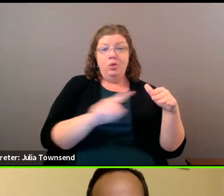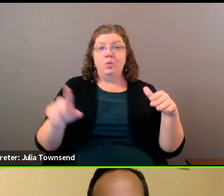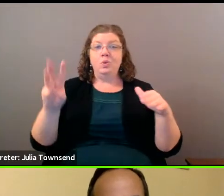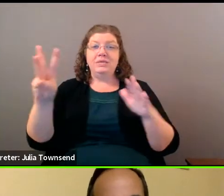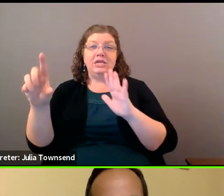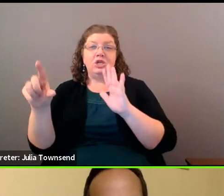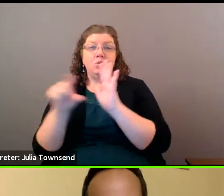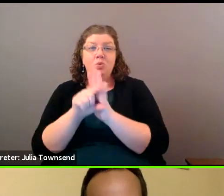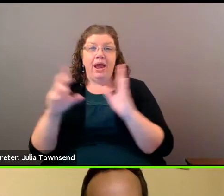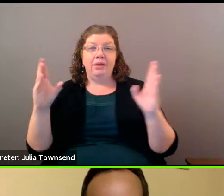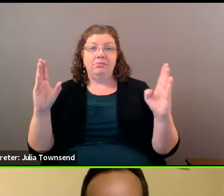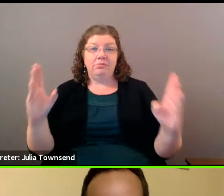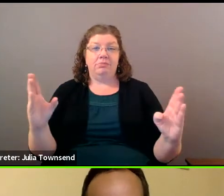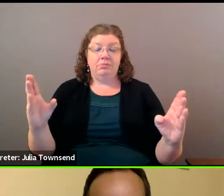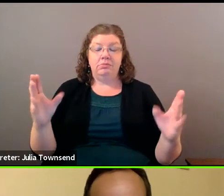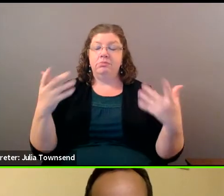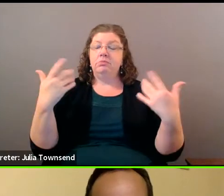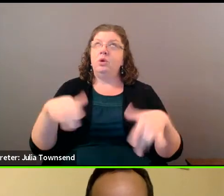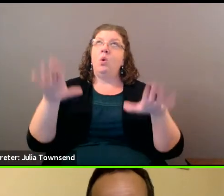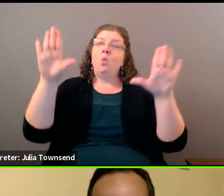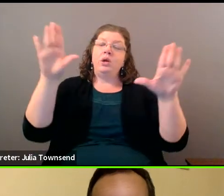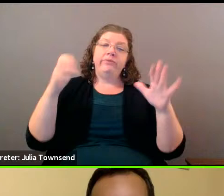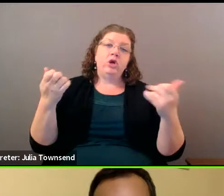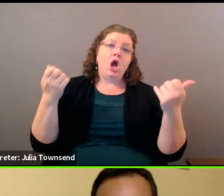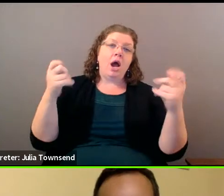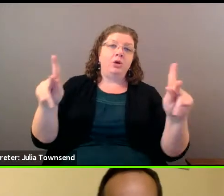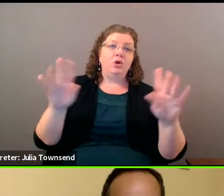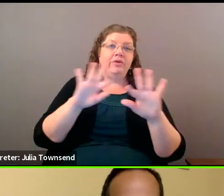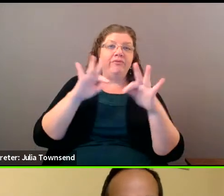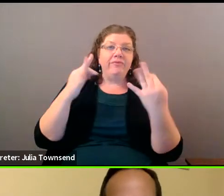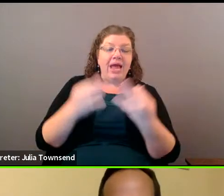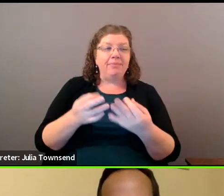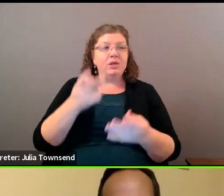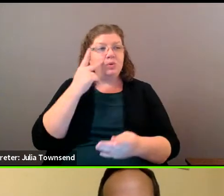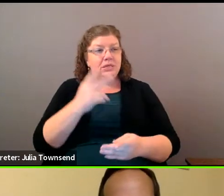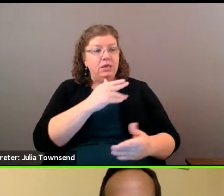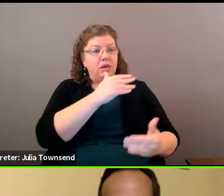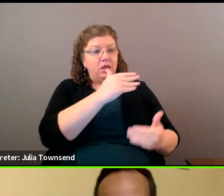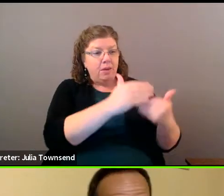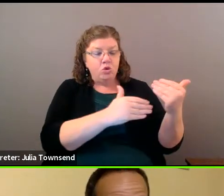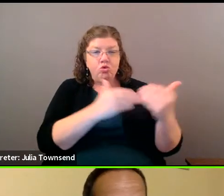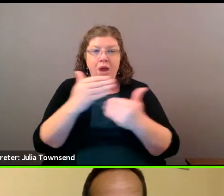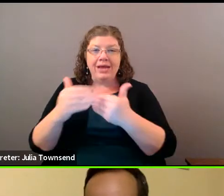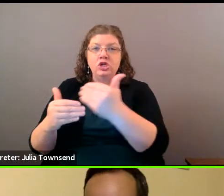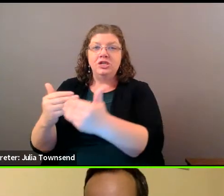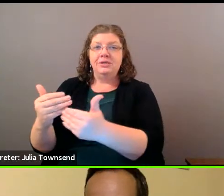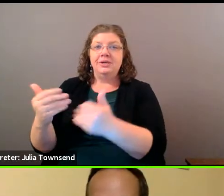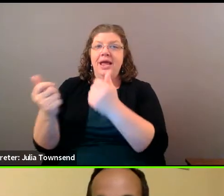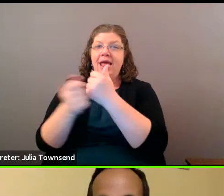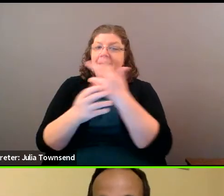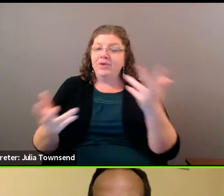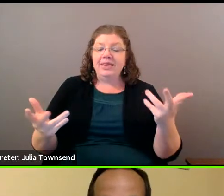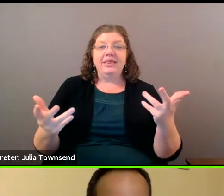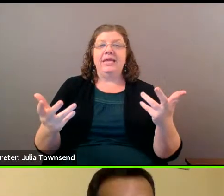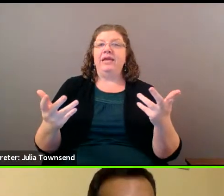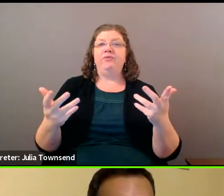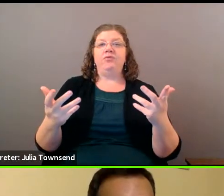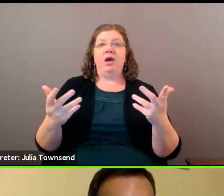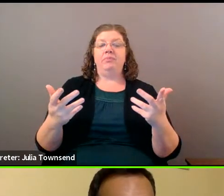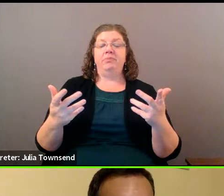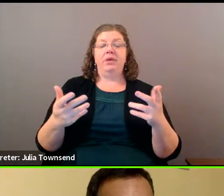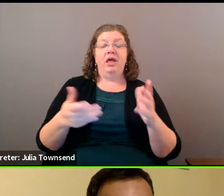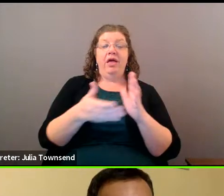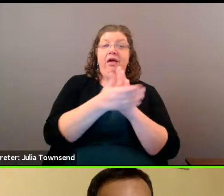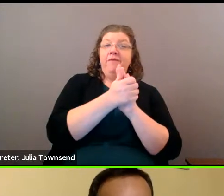grade, what a wonderful opportunity for families to see a progression of everything from